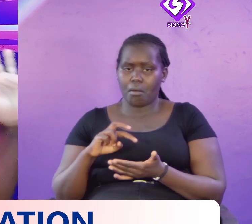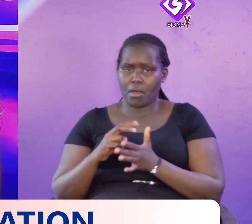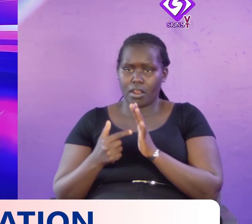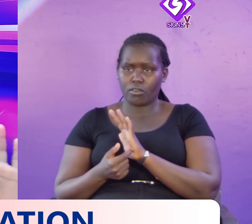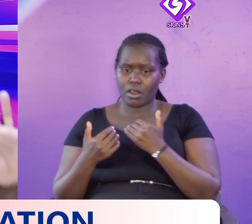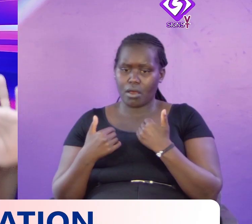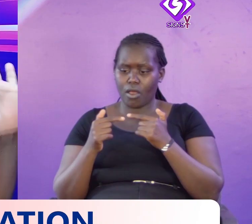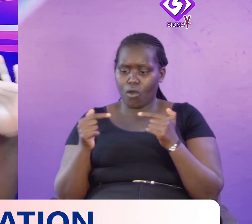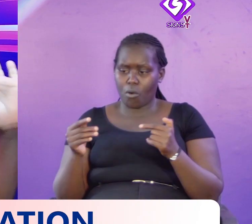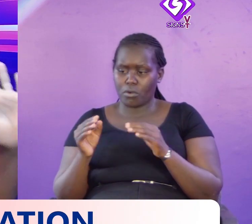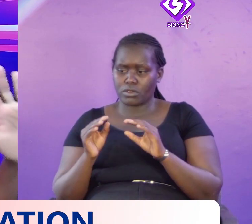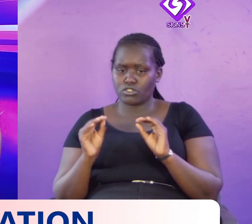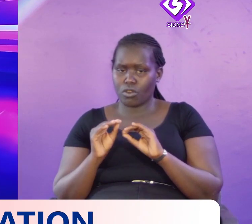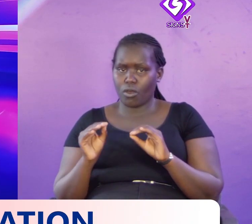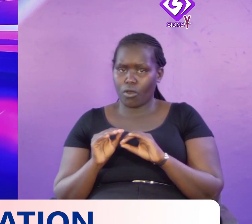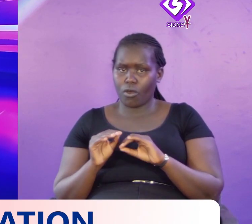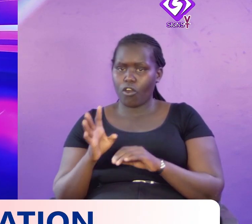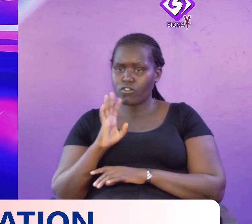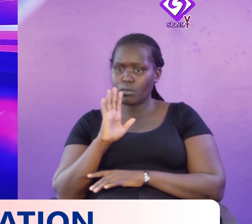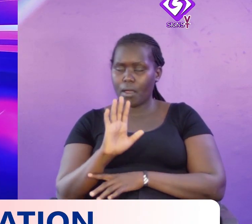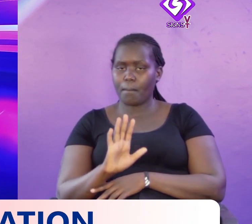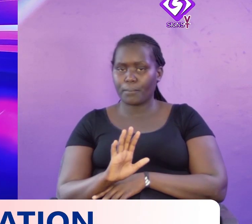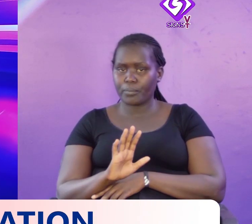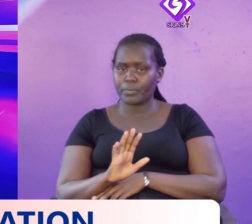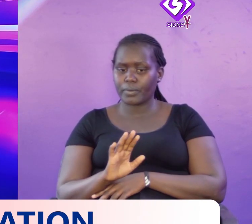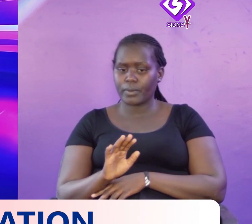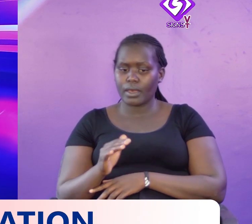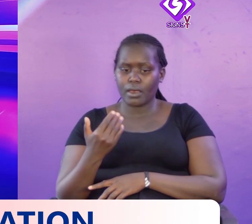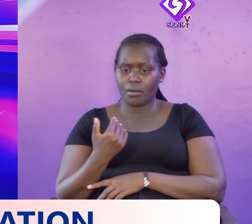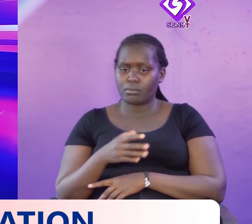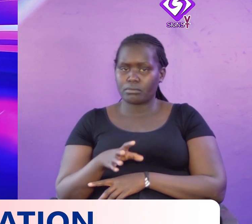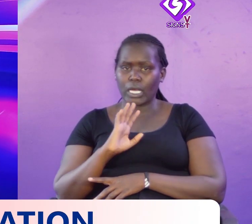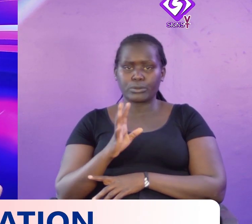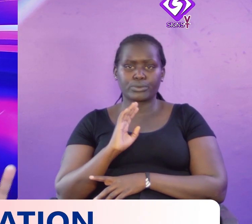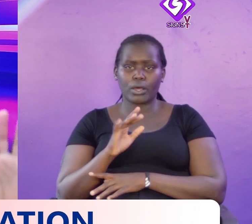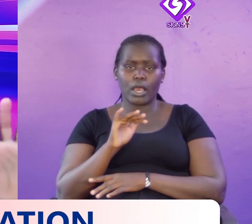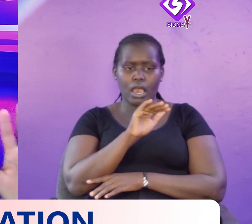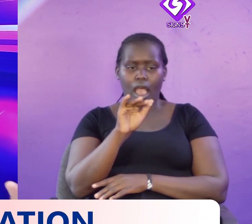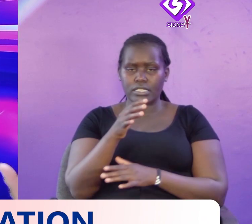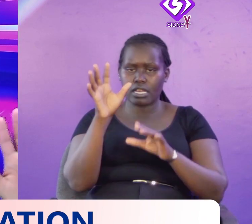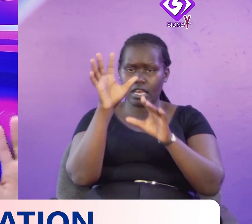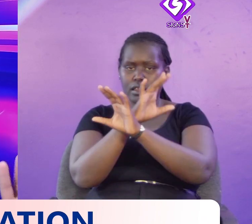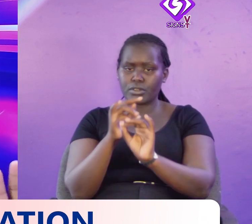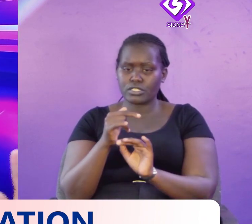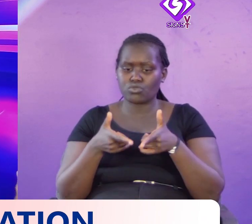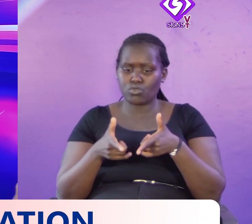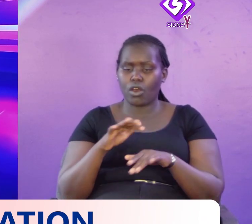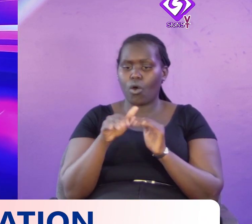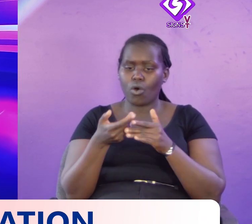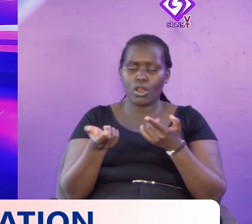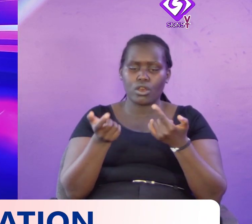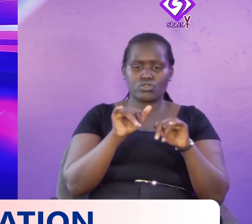in opposition of their talks. And I would really request the president to allow all of them to come. Hata